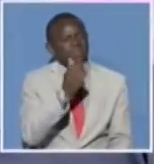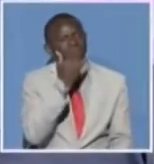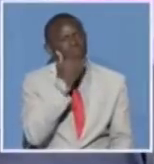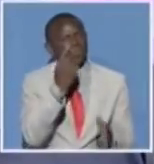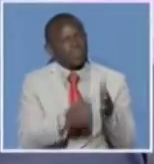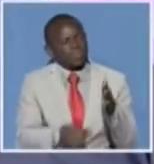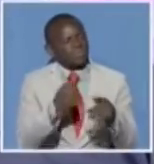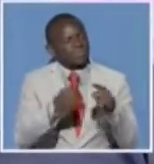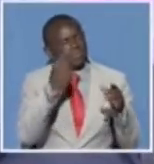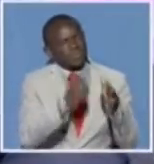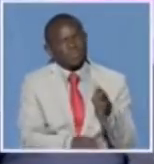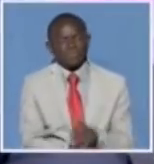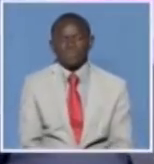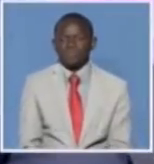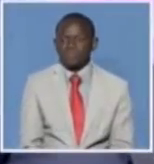Well, generally,